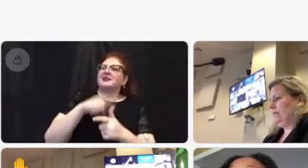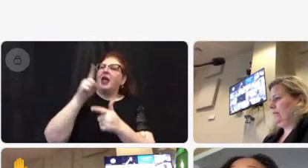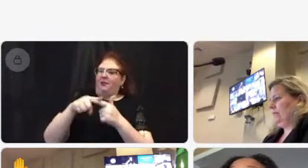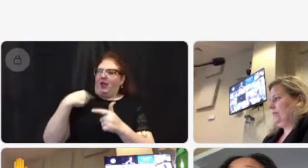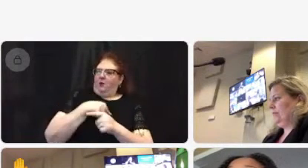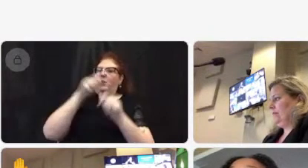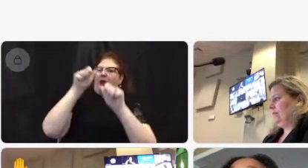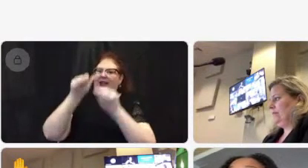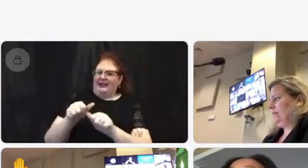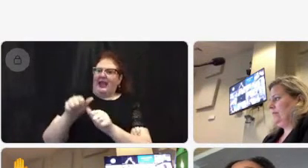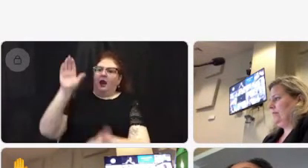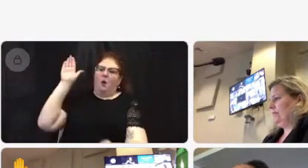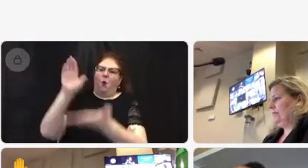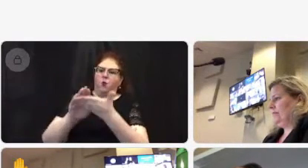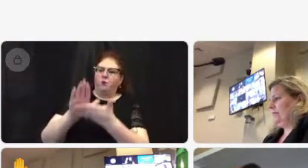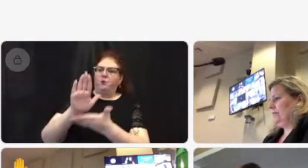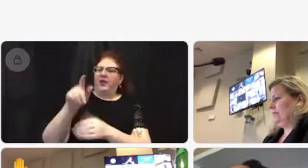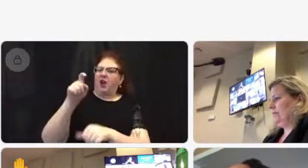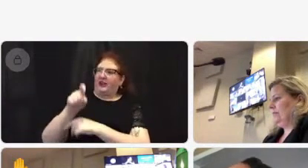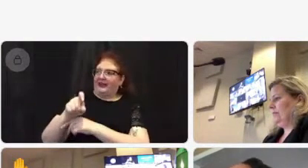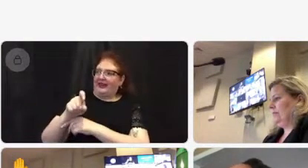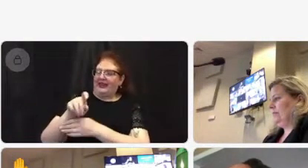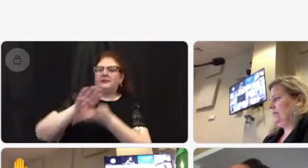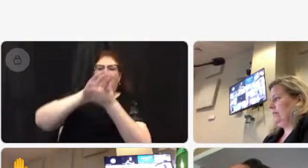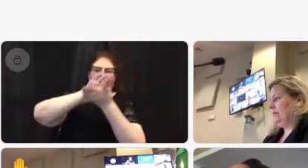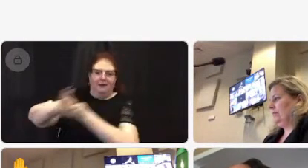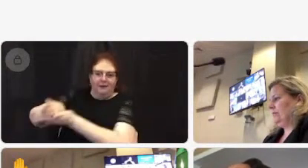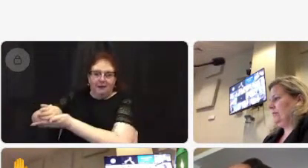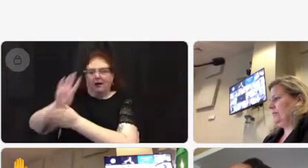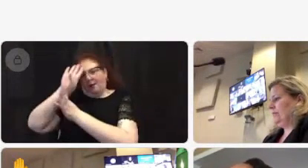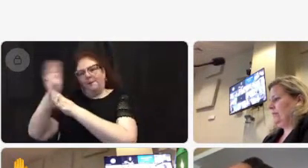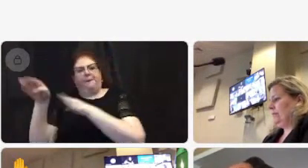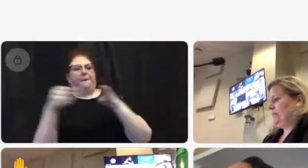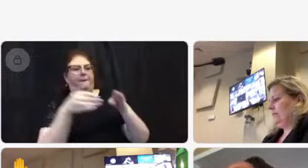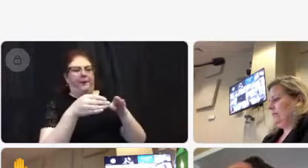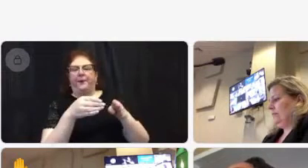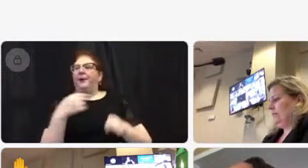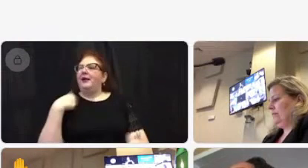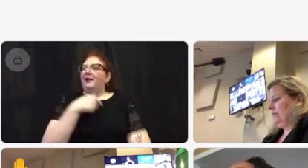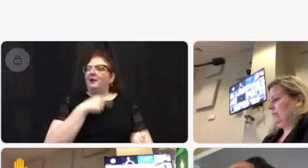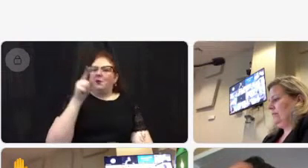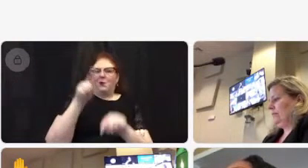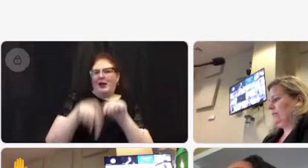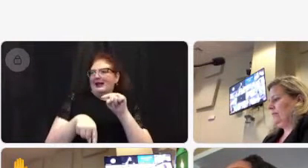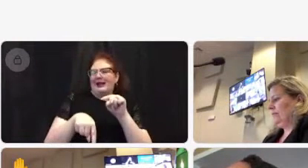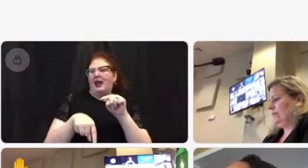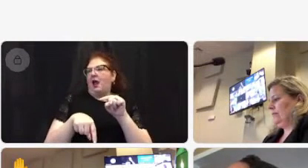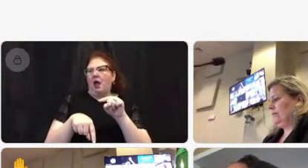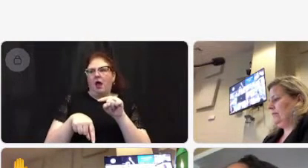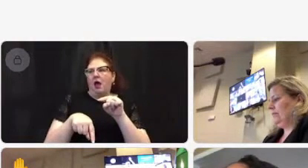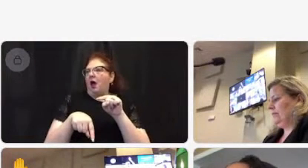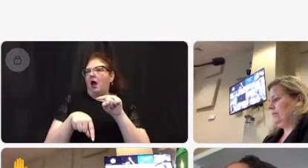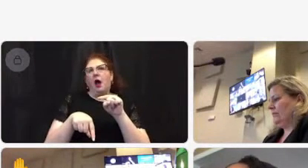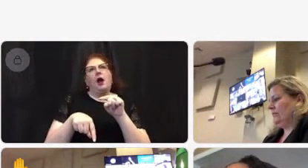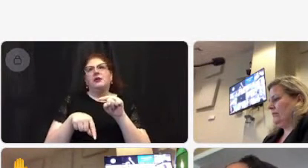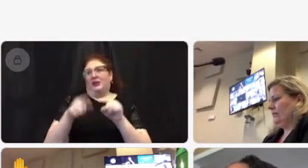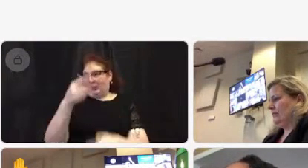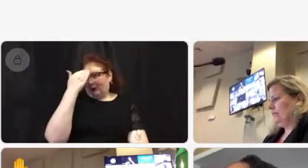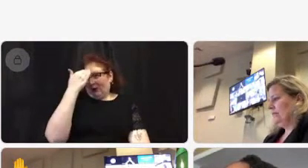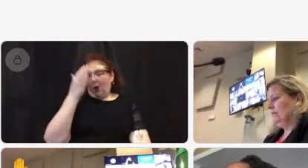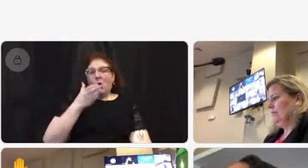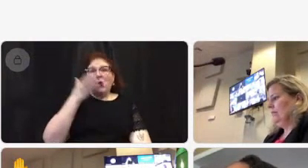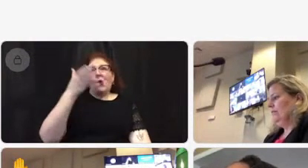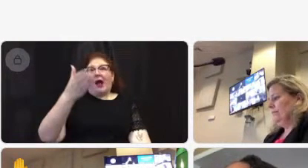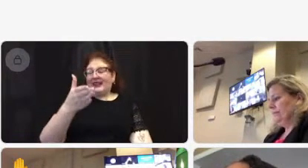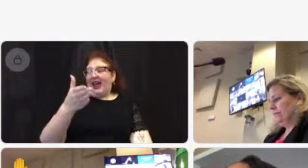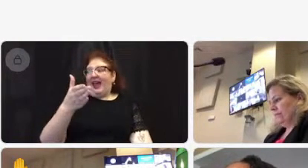with you. I mean, it's just, we can't, we're gonna one day have a fire and we're gonna have someone go to my